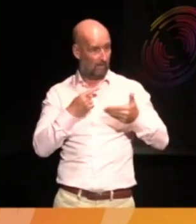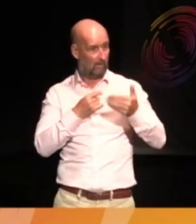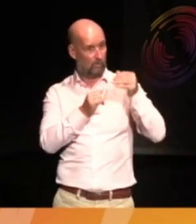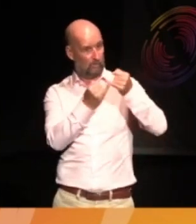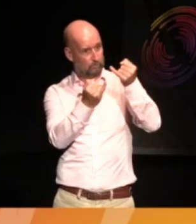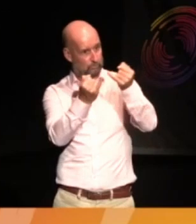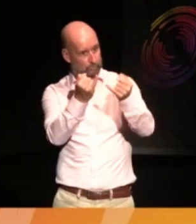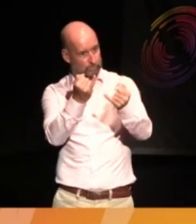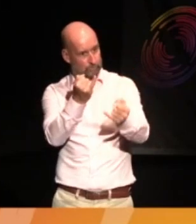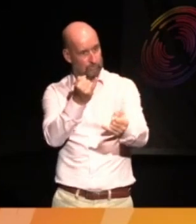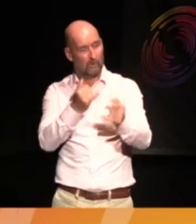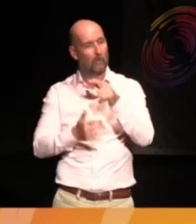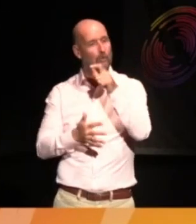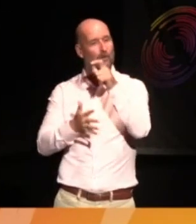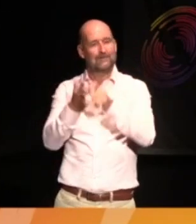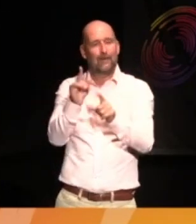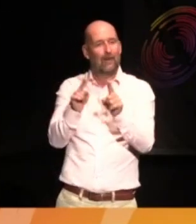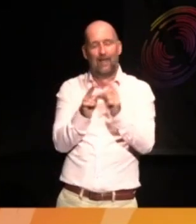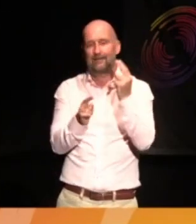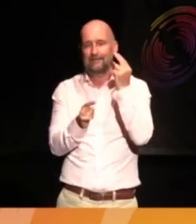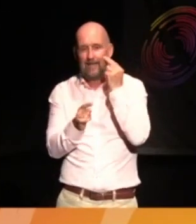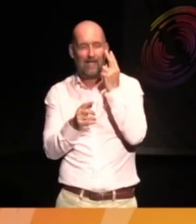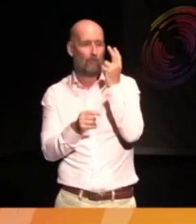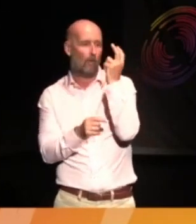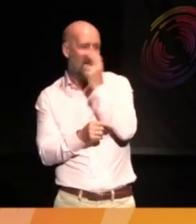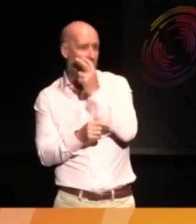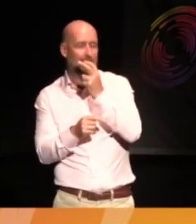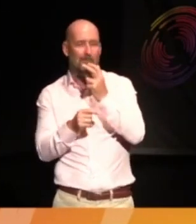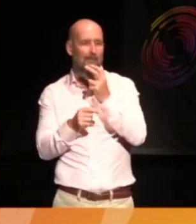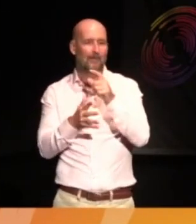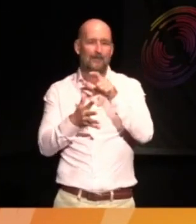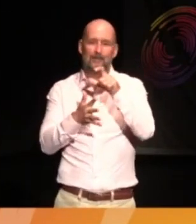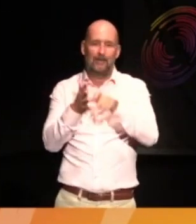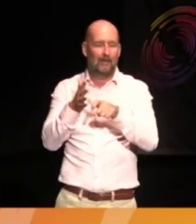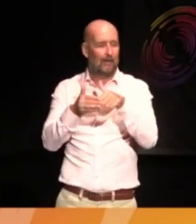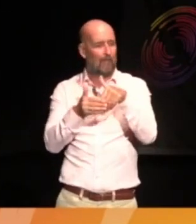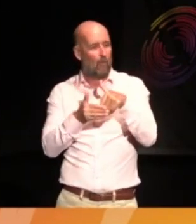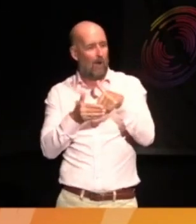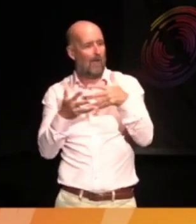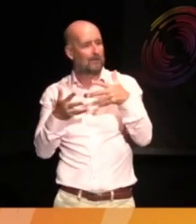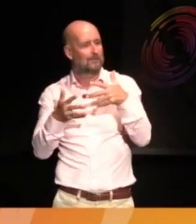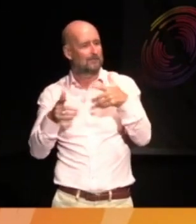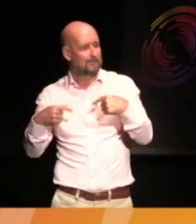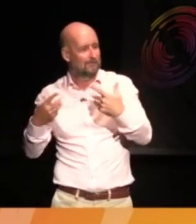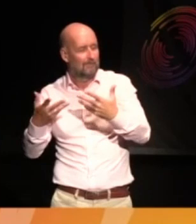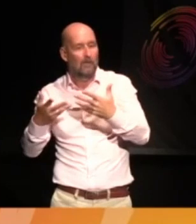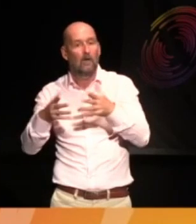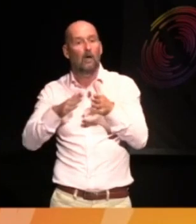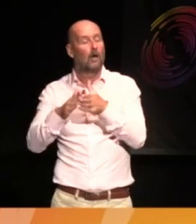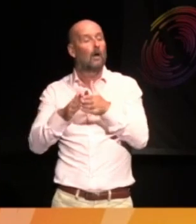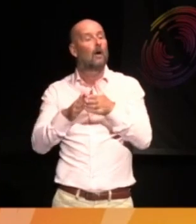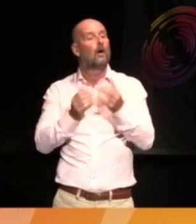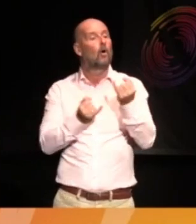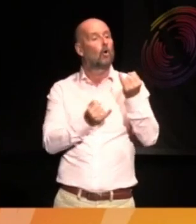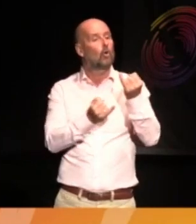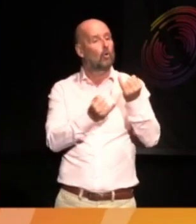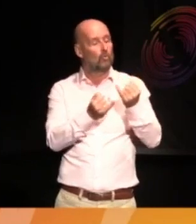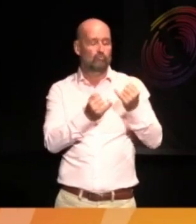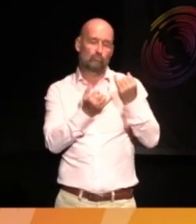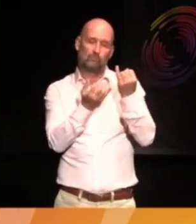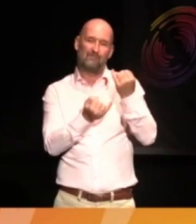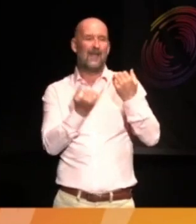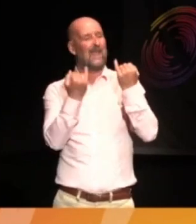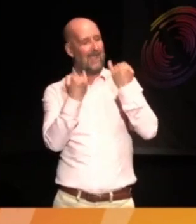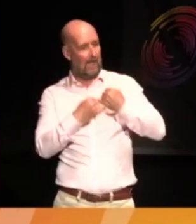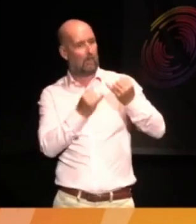traditional disability like being blind or deaf or paralysed. Because what we've found in the chronic illness community, and I suspect that this